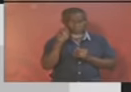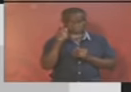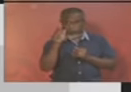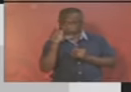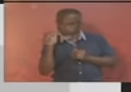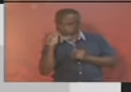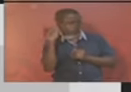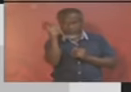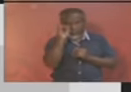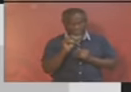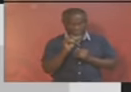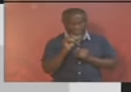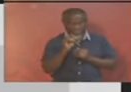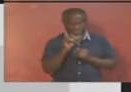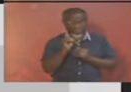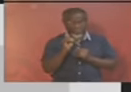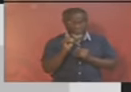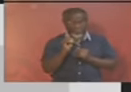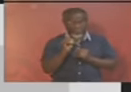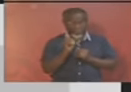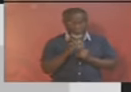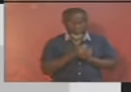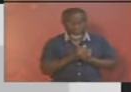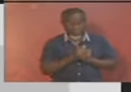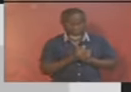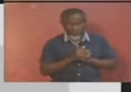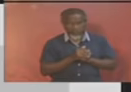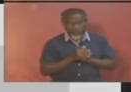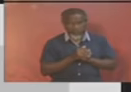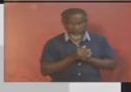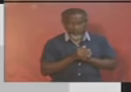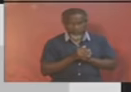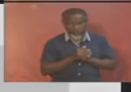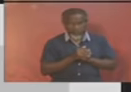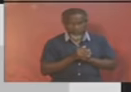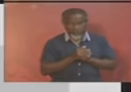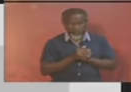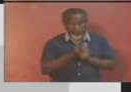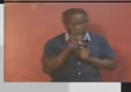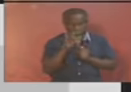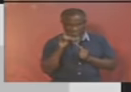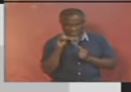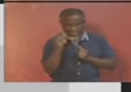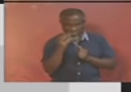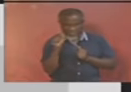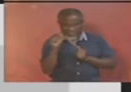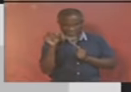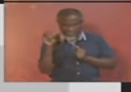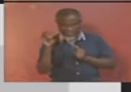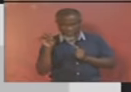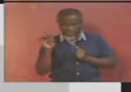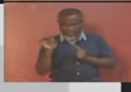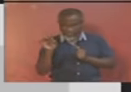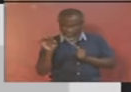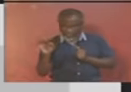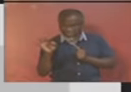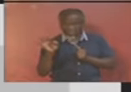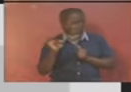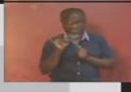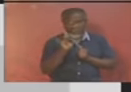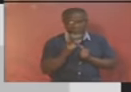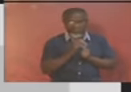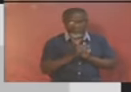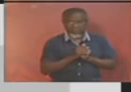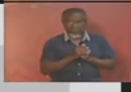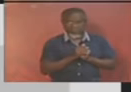32.33%, 40 to 59, 29.32%, and 60 to 79 at 24.44%. Those